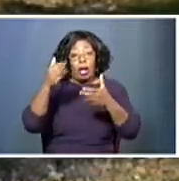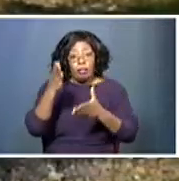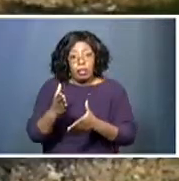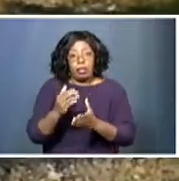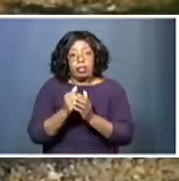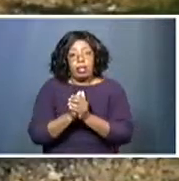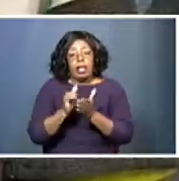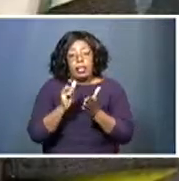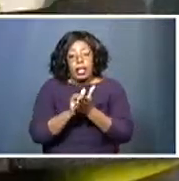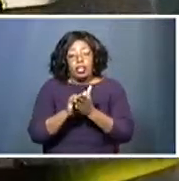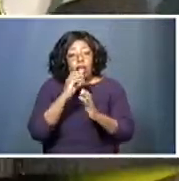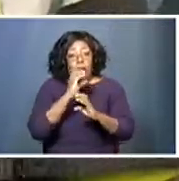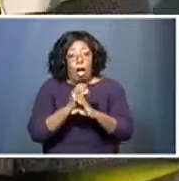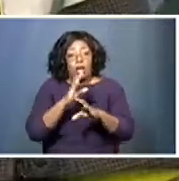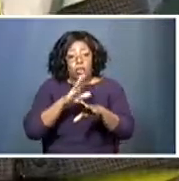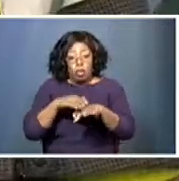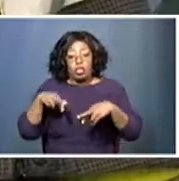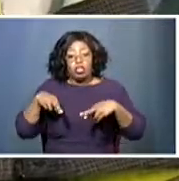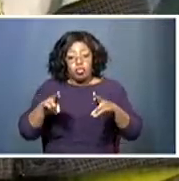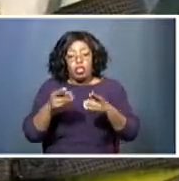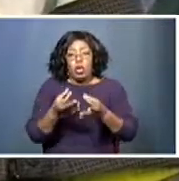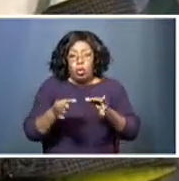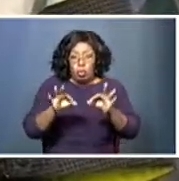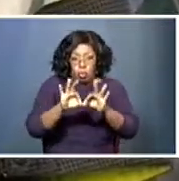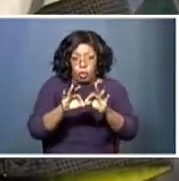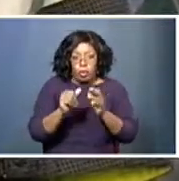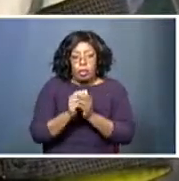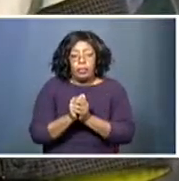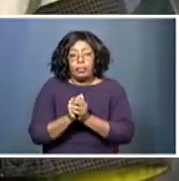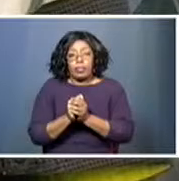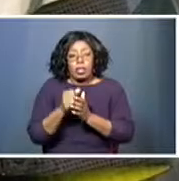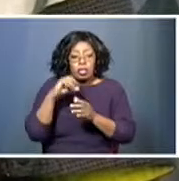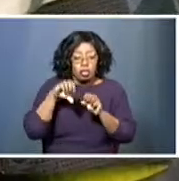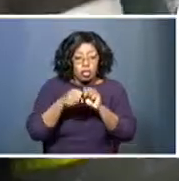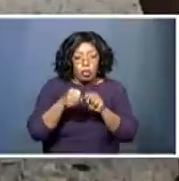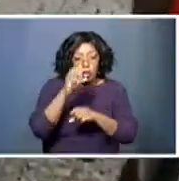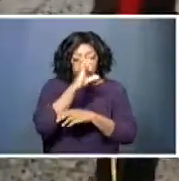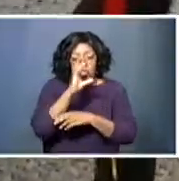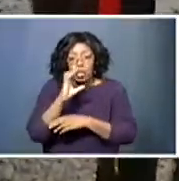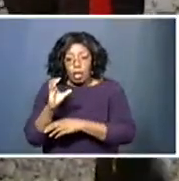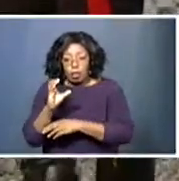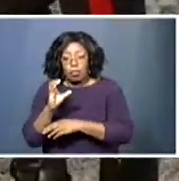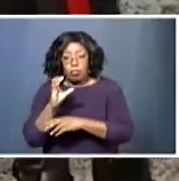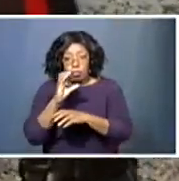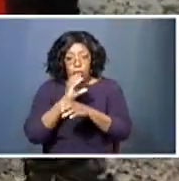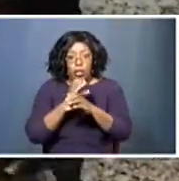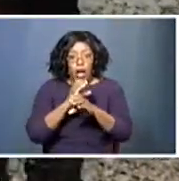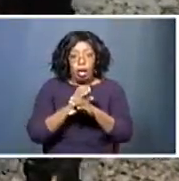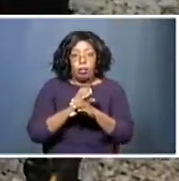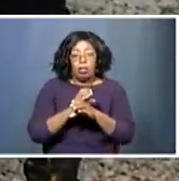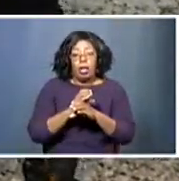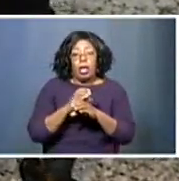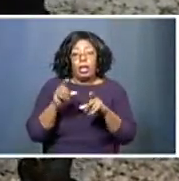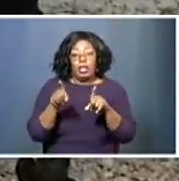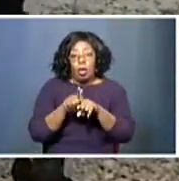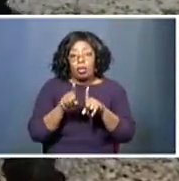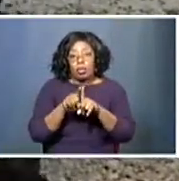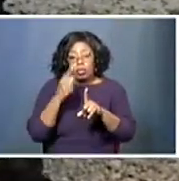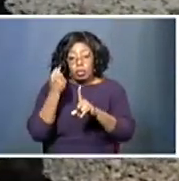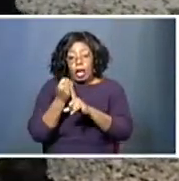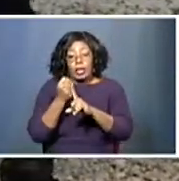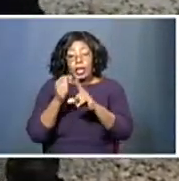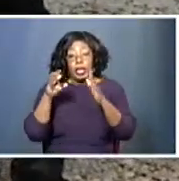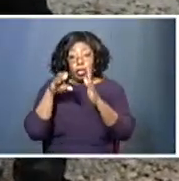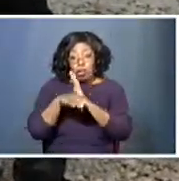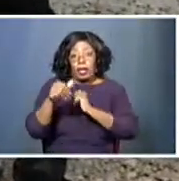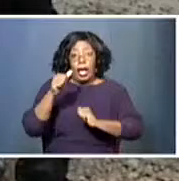are roadworthy. Okay, and you'll find that, Mr. Sanders, in doing road checks such as this, we also have to deter any criminal activities from would-be criminals